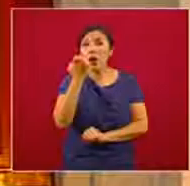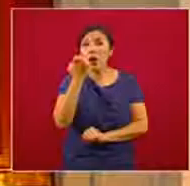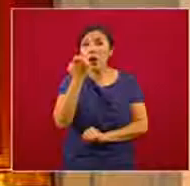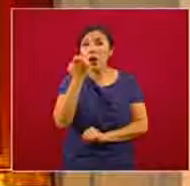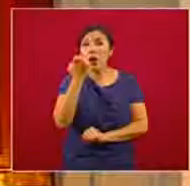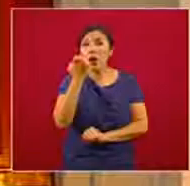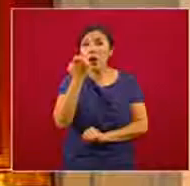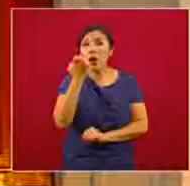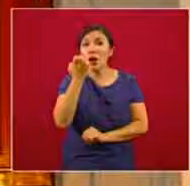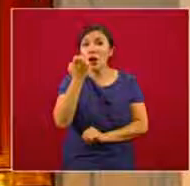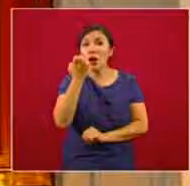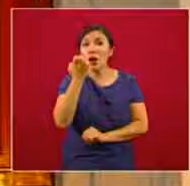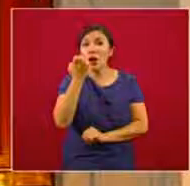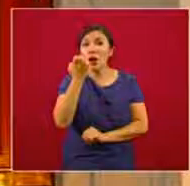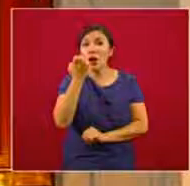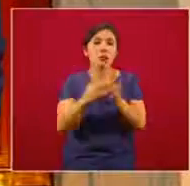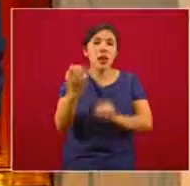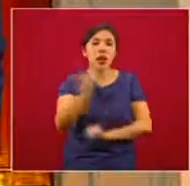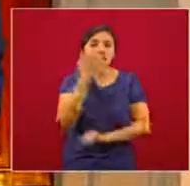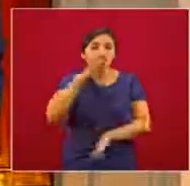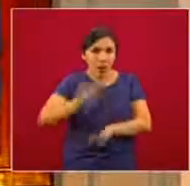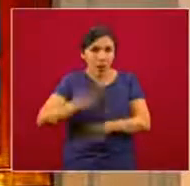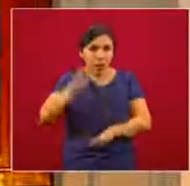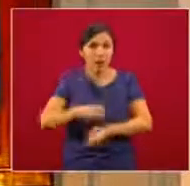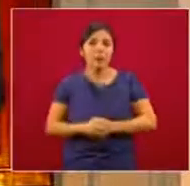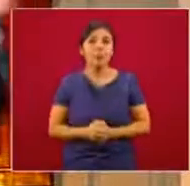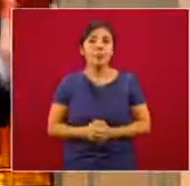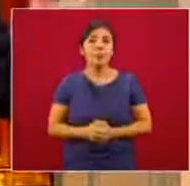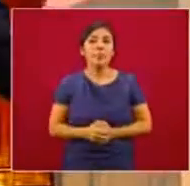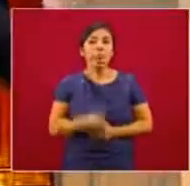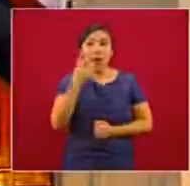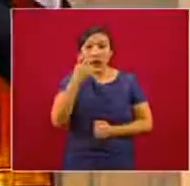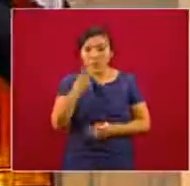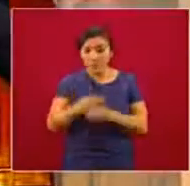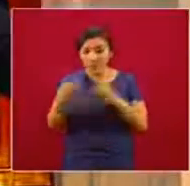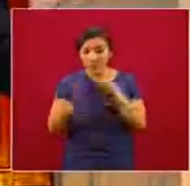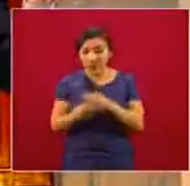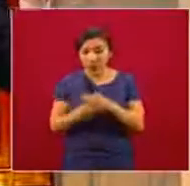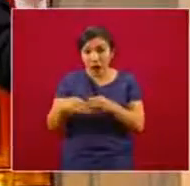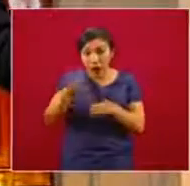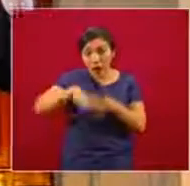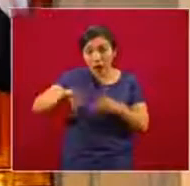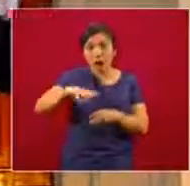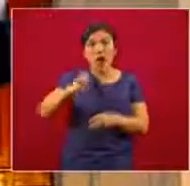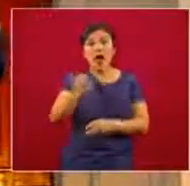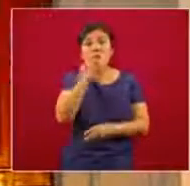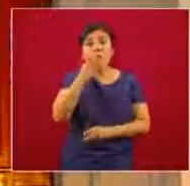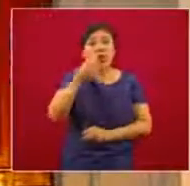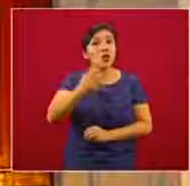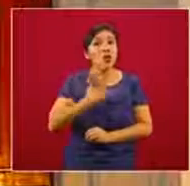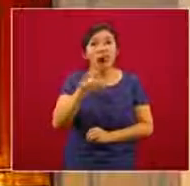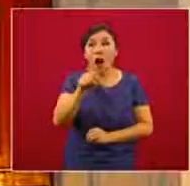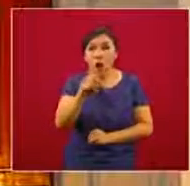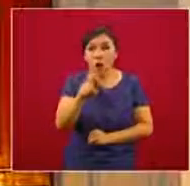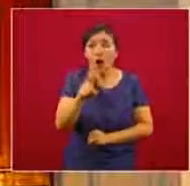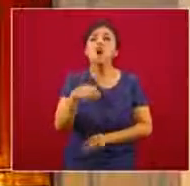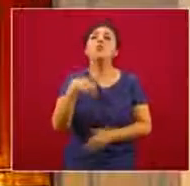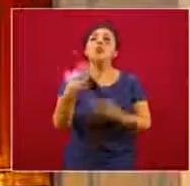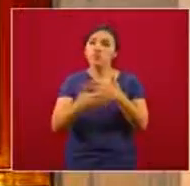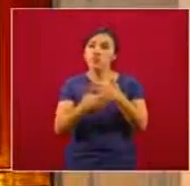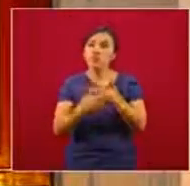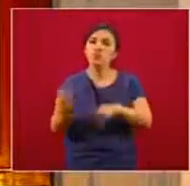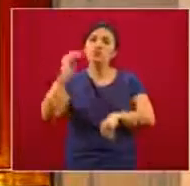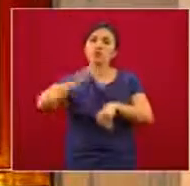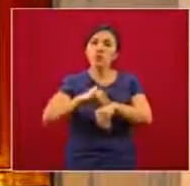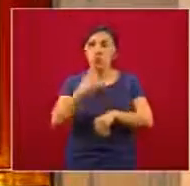resources, llegar muy pronto a cerca de 47,000. 28,000 Y ese recurso, schools, and we are muchas de going las to escuelas reach que no tengan agua 47,000 lo van a soon. emplear